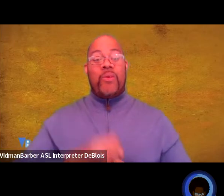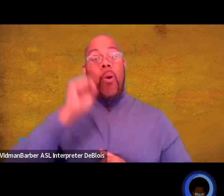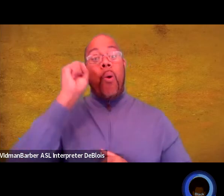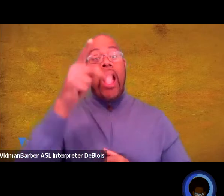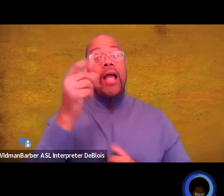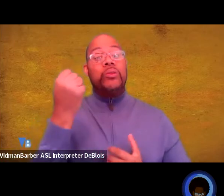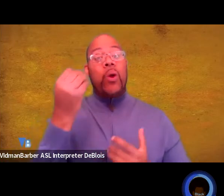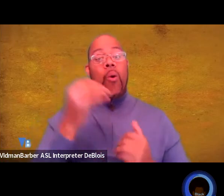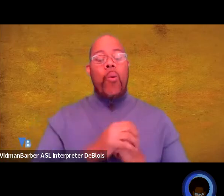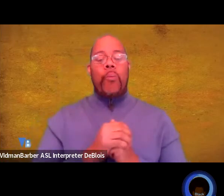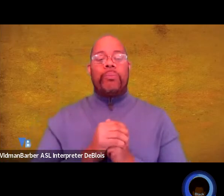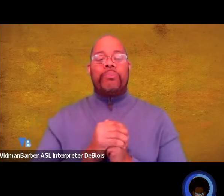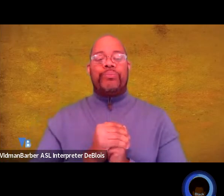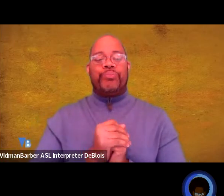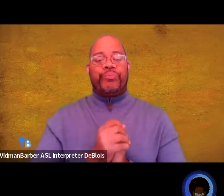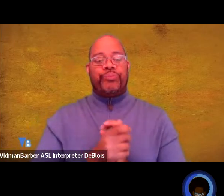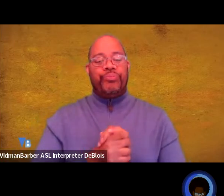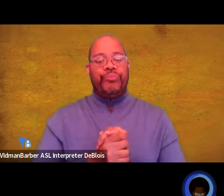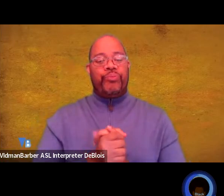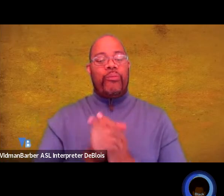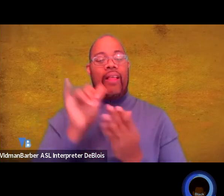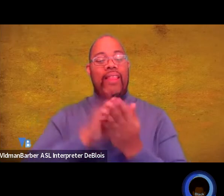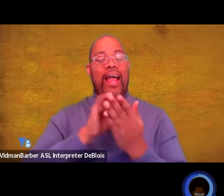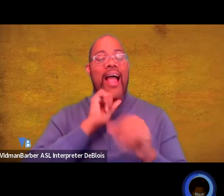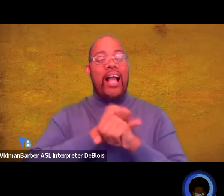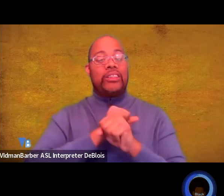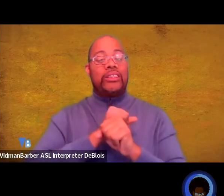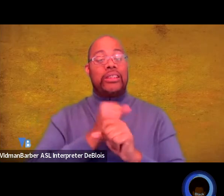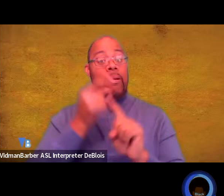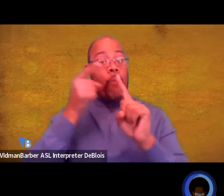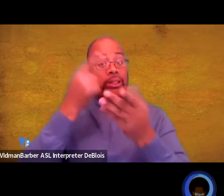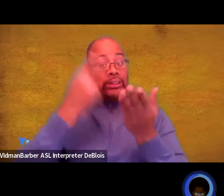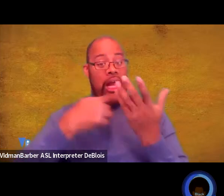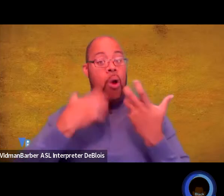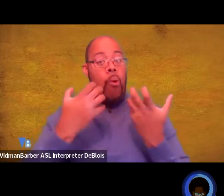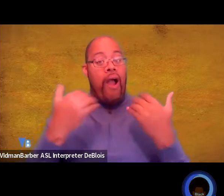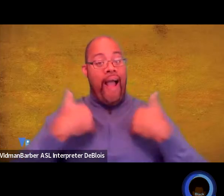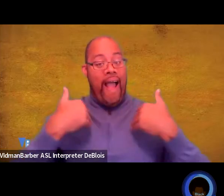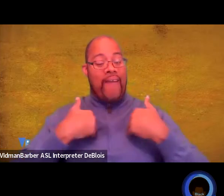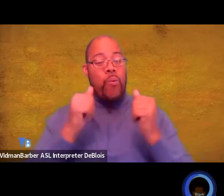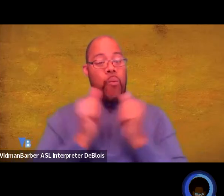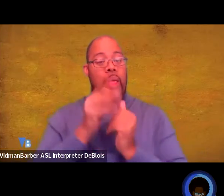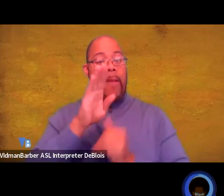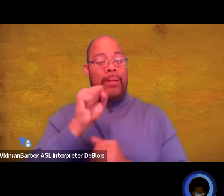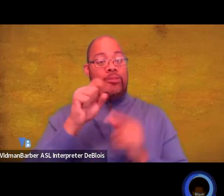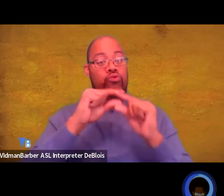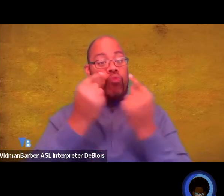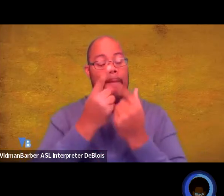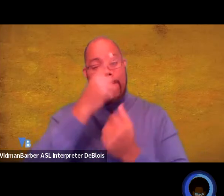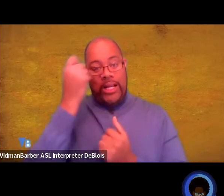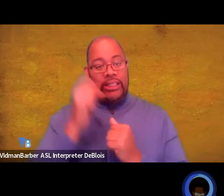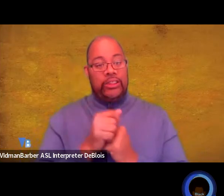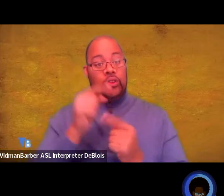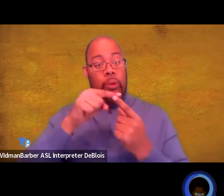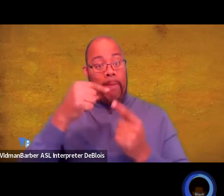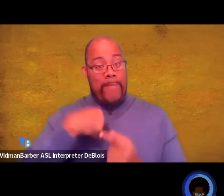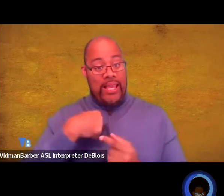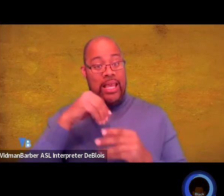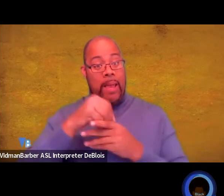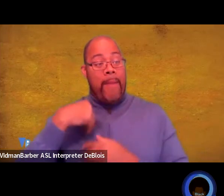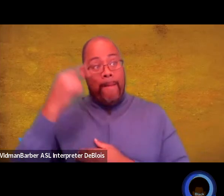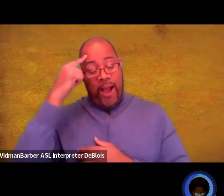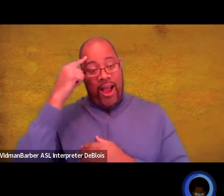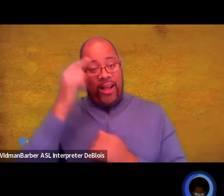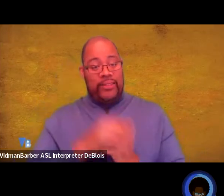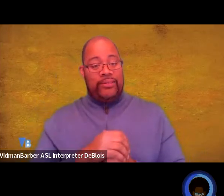Okay, so that is actually a point of discussion that I'd like to have with our BIMS group, because to me, in my